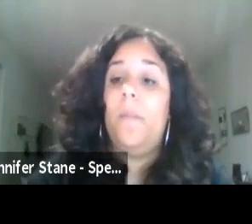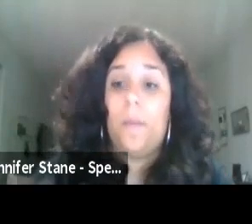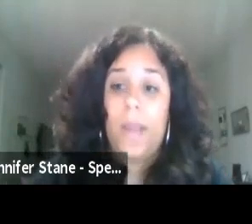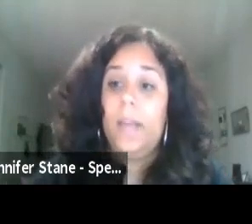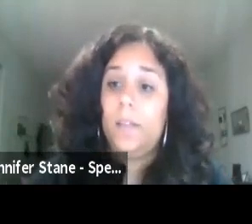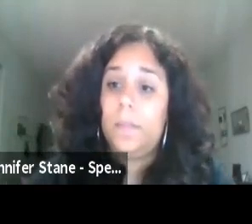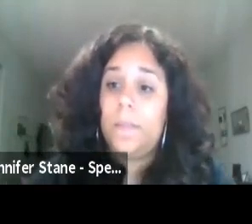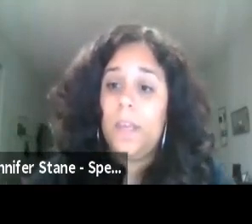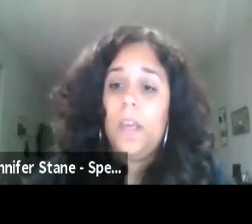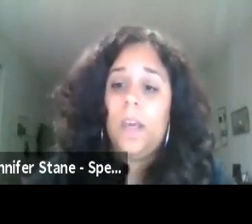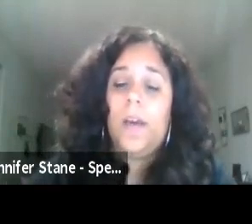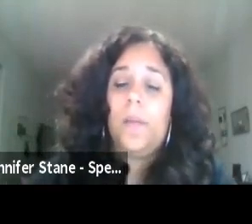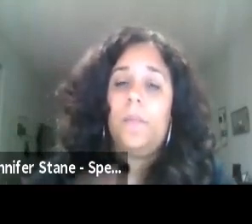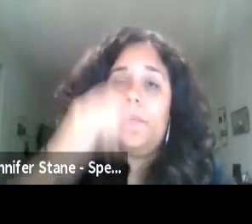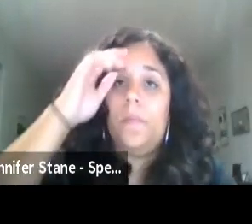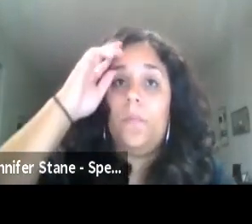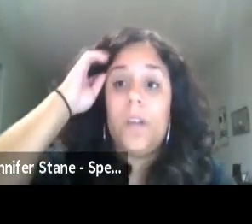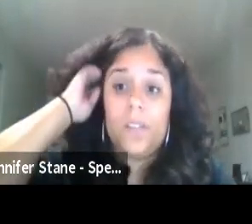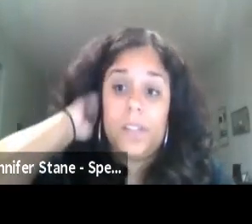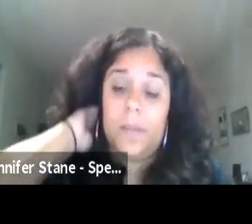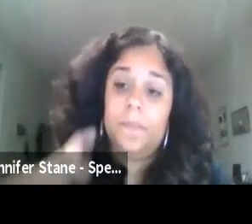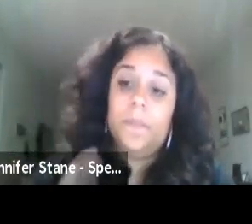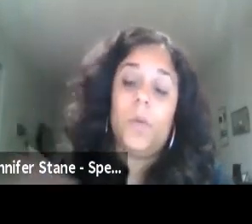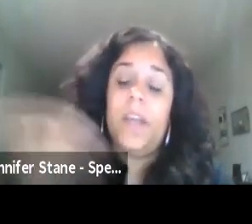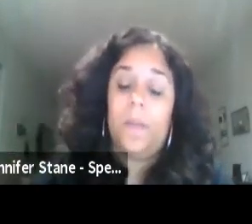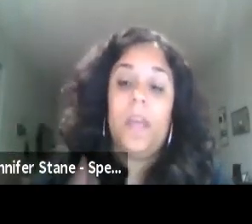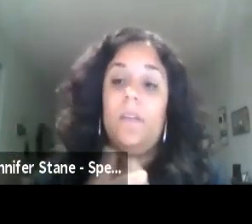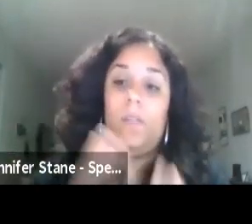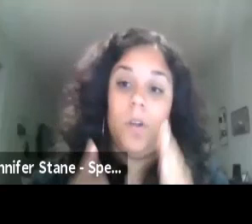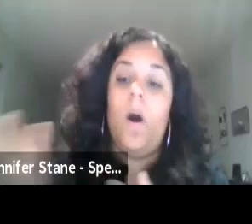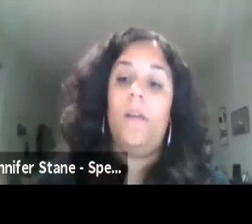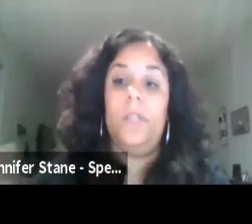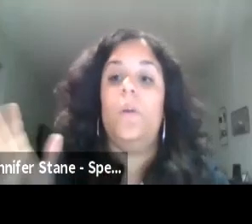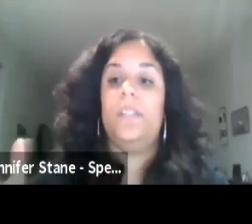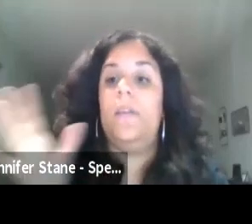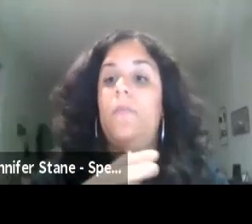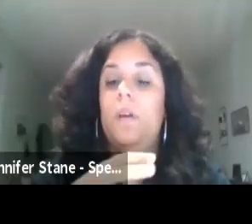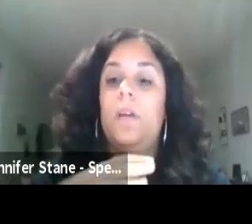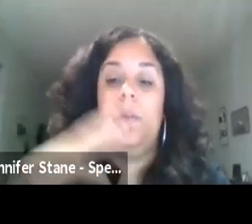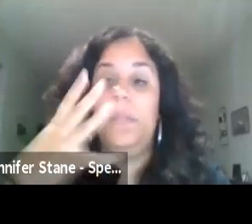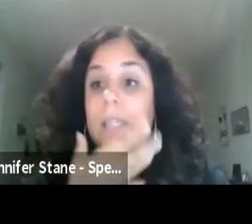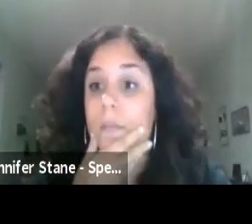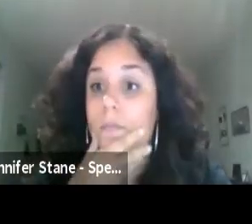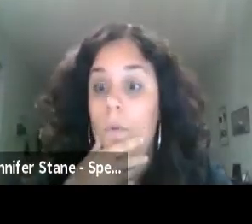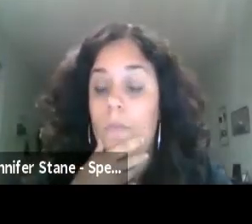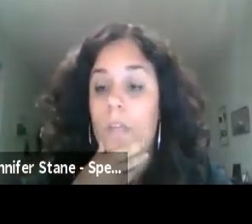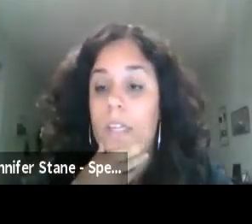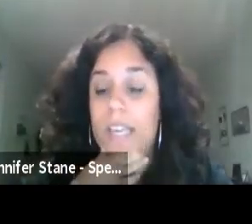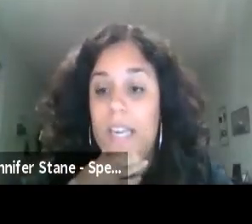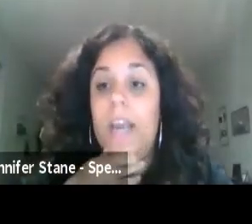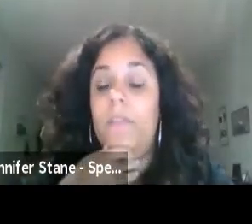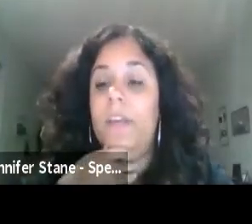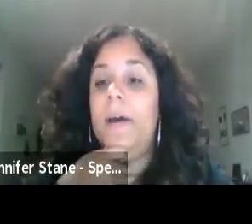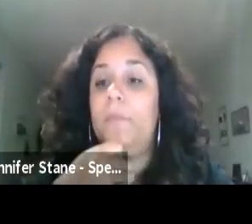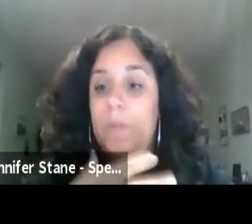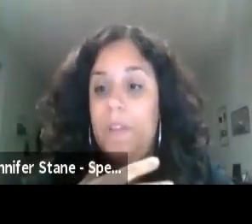them on a maintenance recall system. So they come in so often once we've